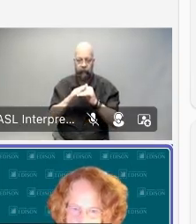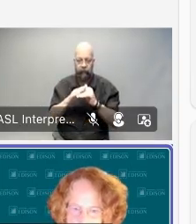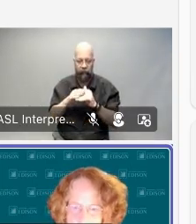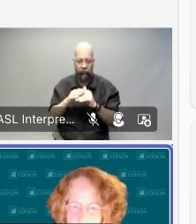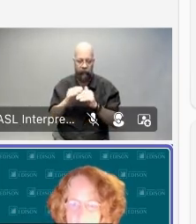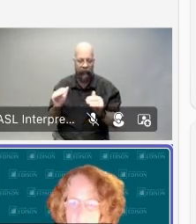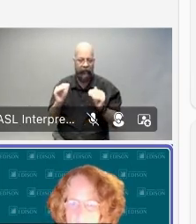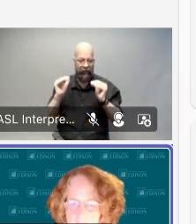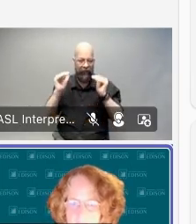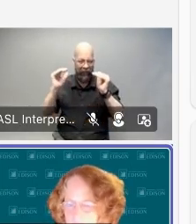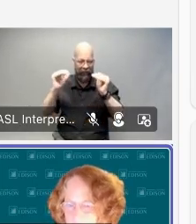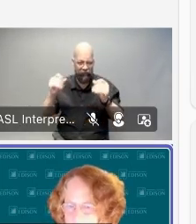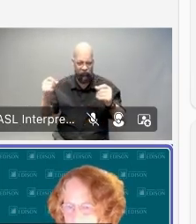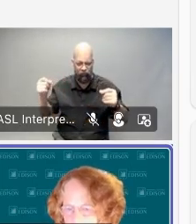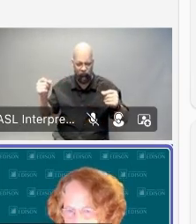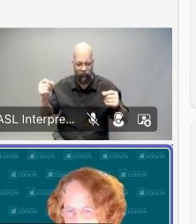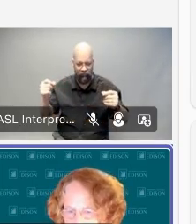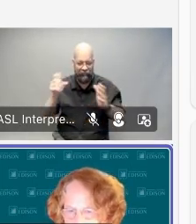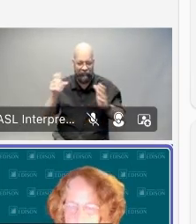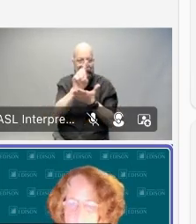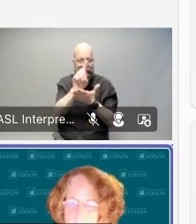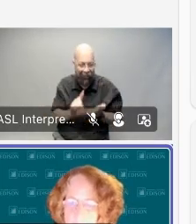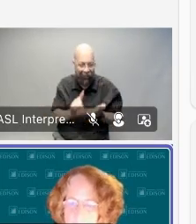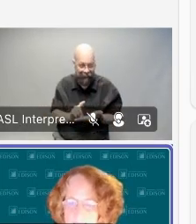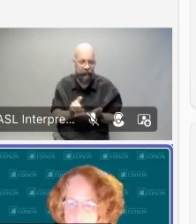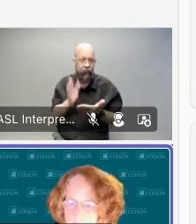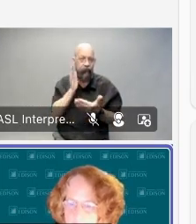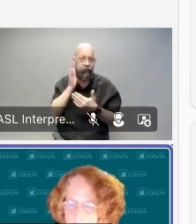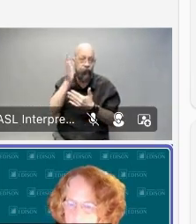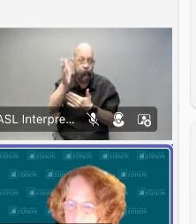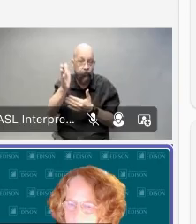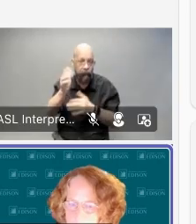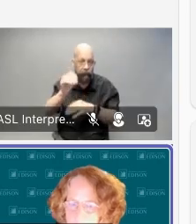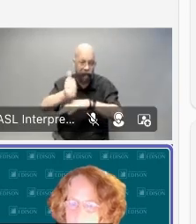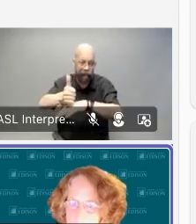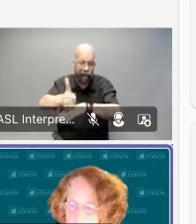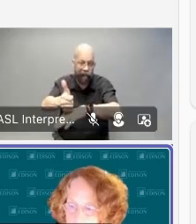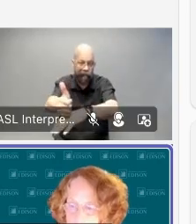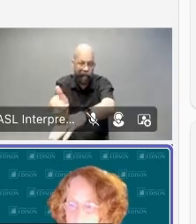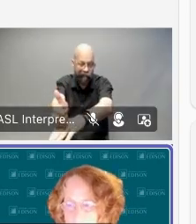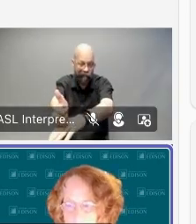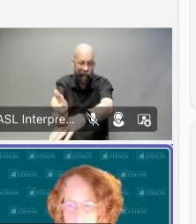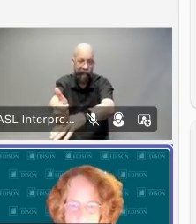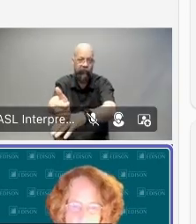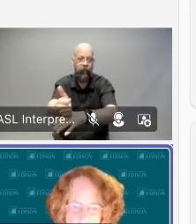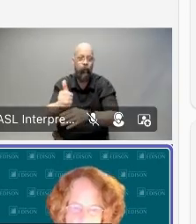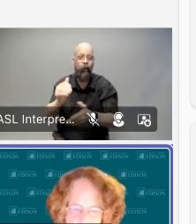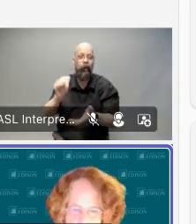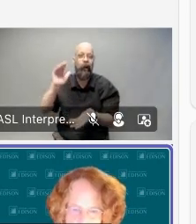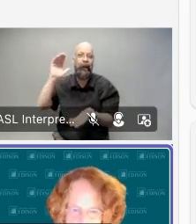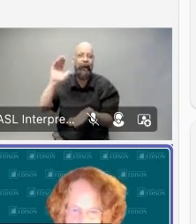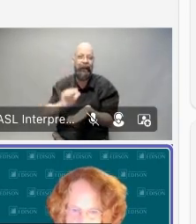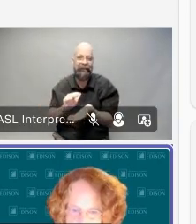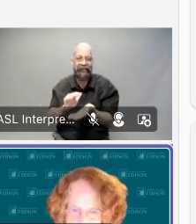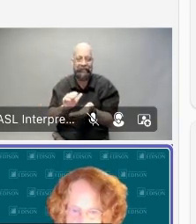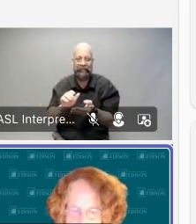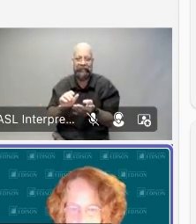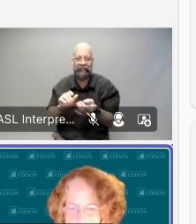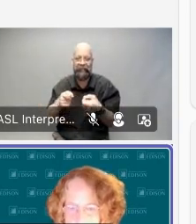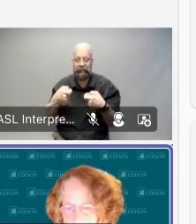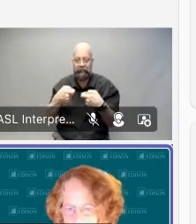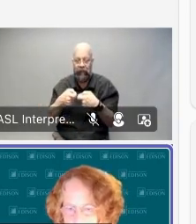risk areas. The increased line clearance will help mitigate drivers for ignition on sub-transmission